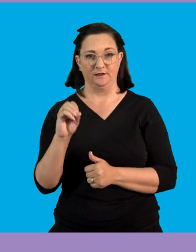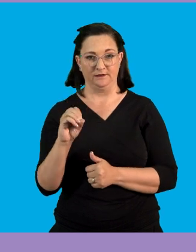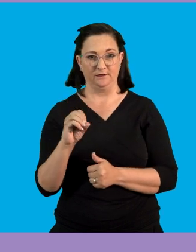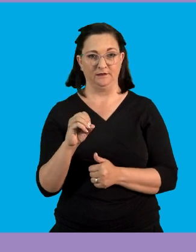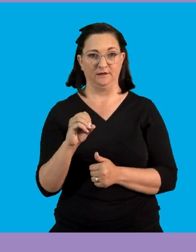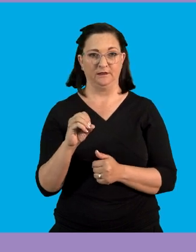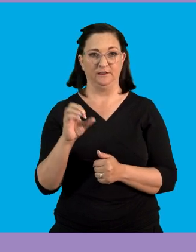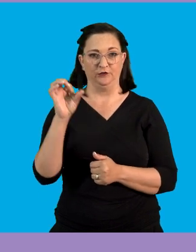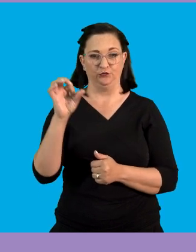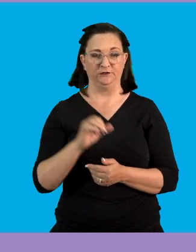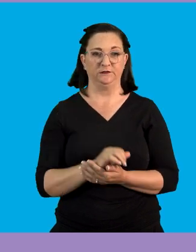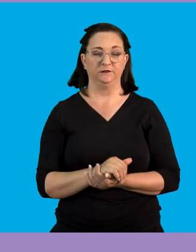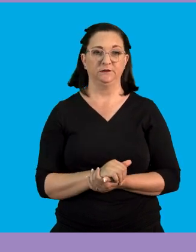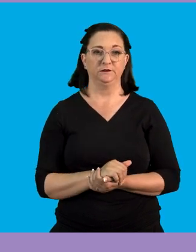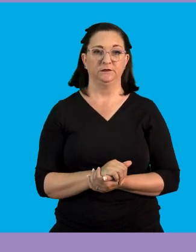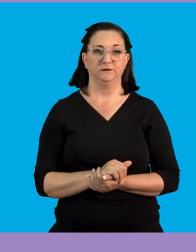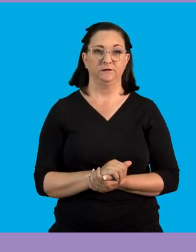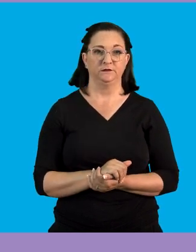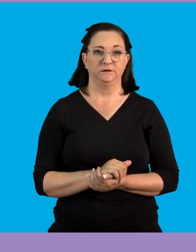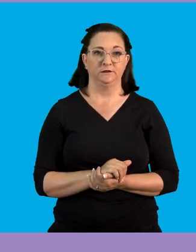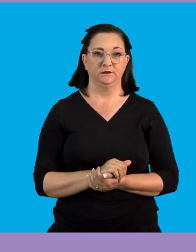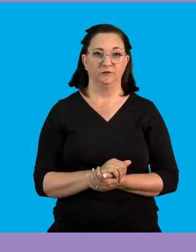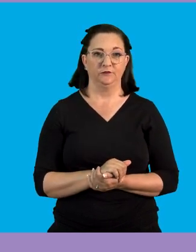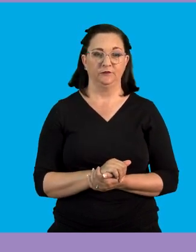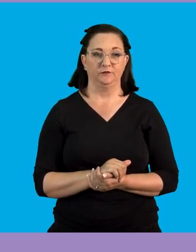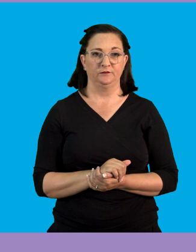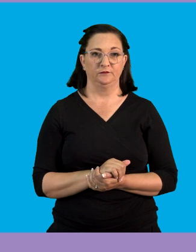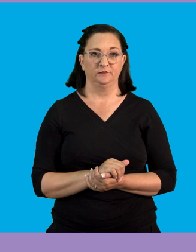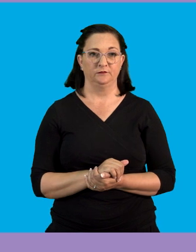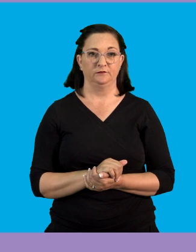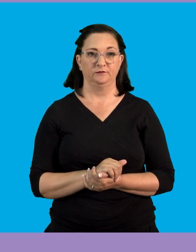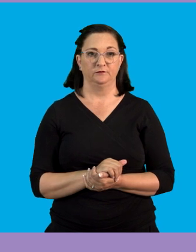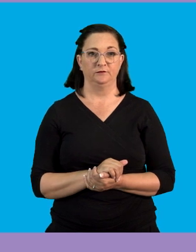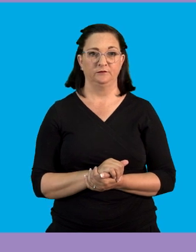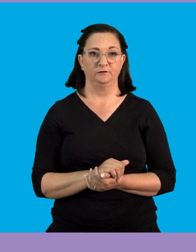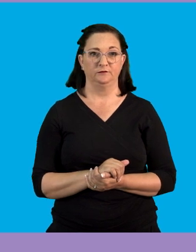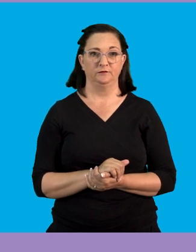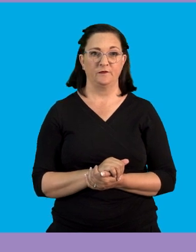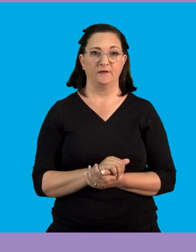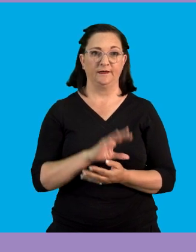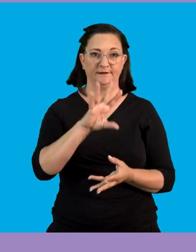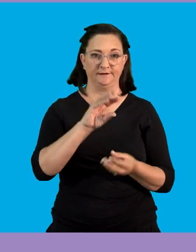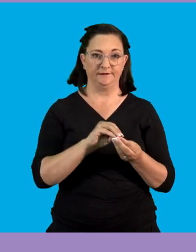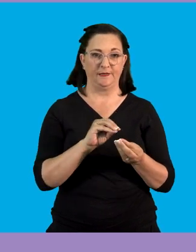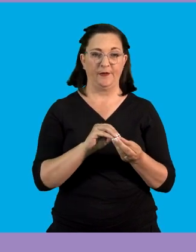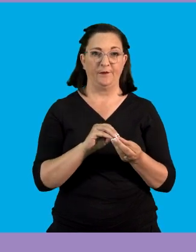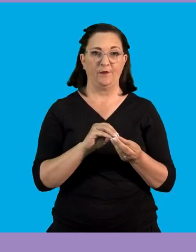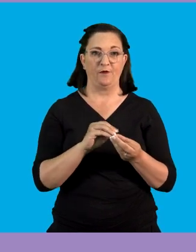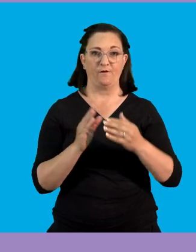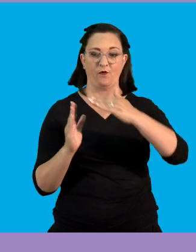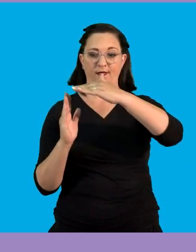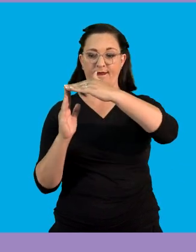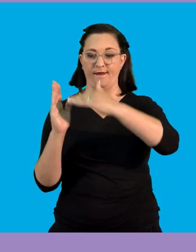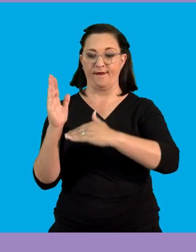us 360 degrees. Because these are, that would be the sum